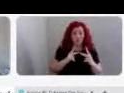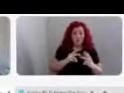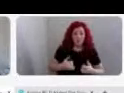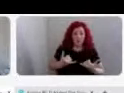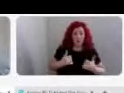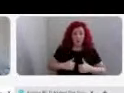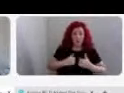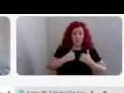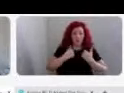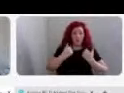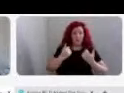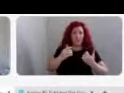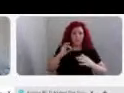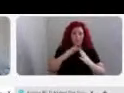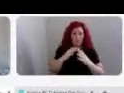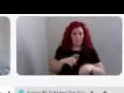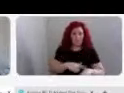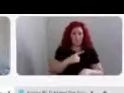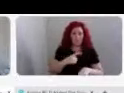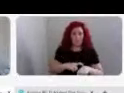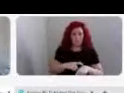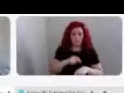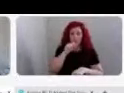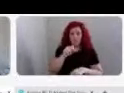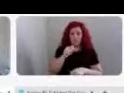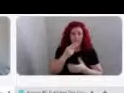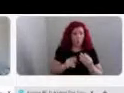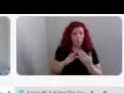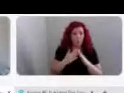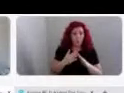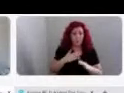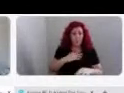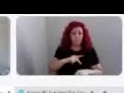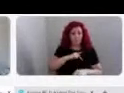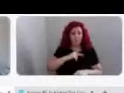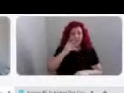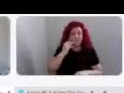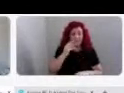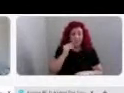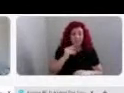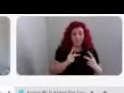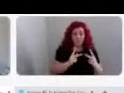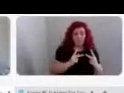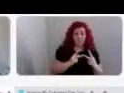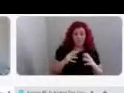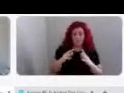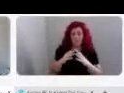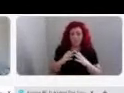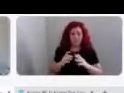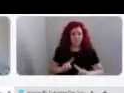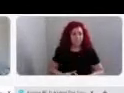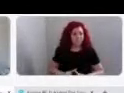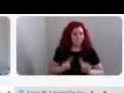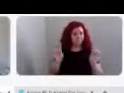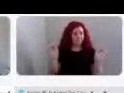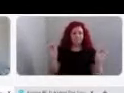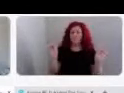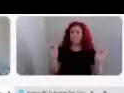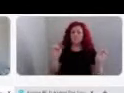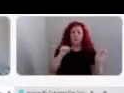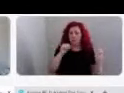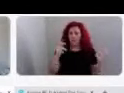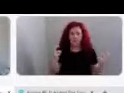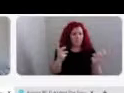flagstaff i love both communities but from my personal experience prescott and flagstaff are entirely incompatible and would